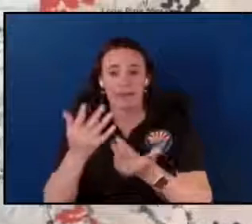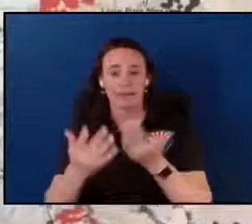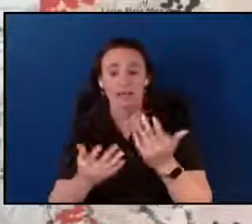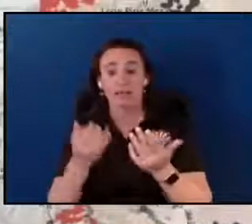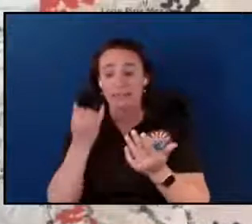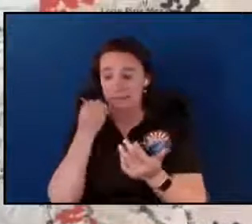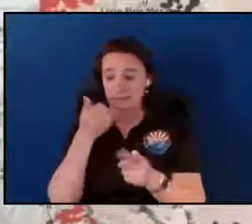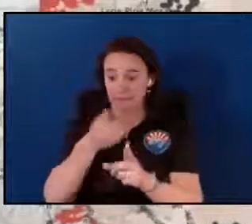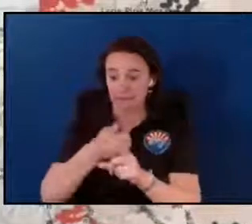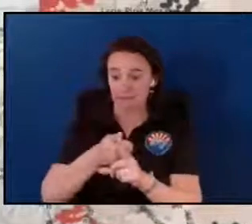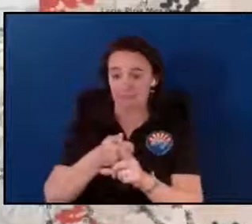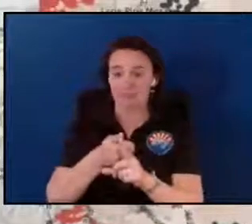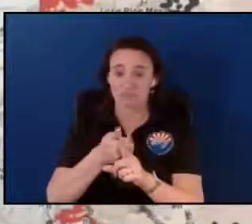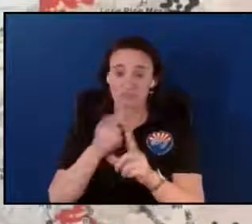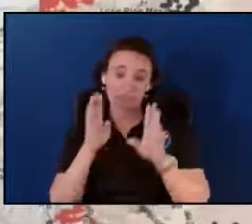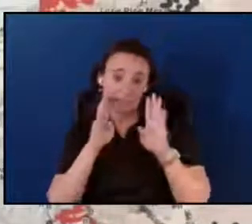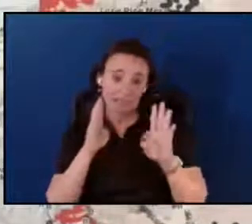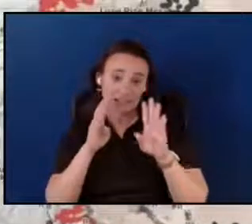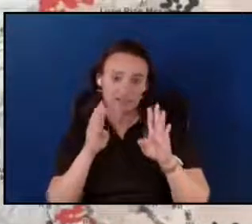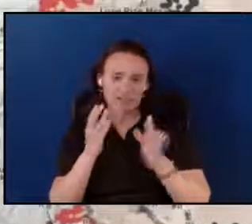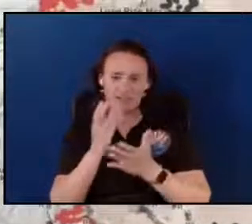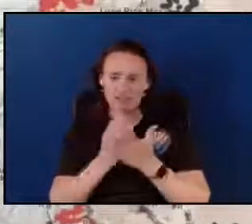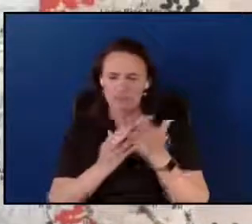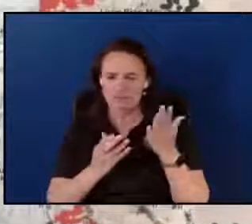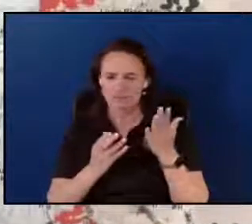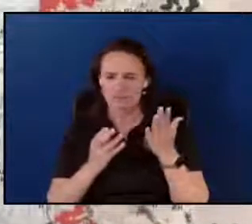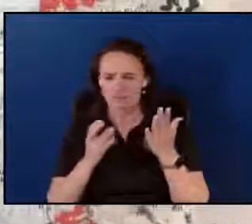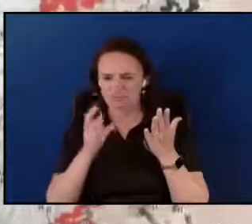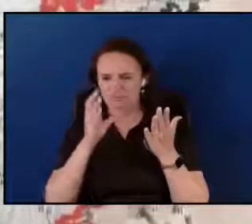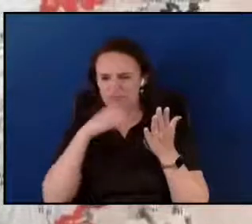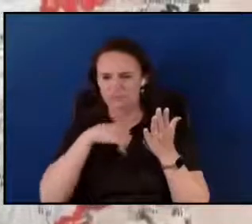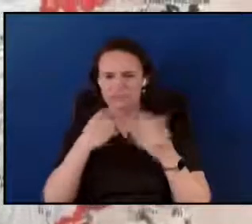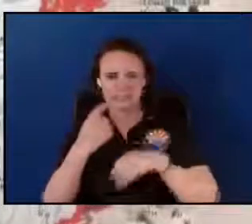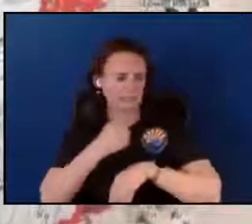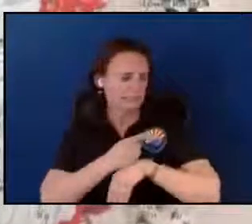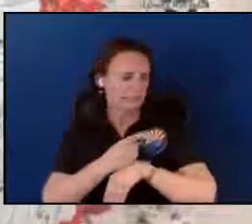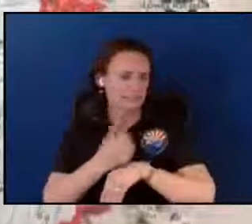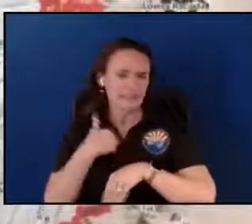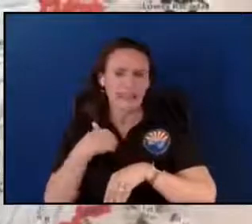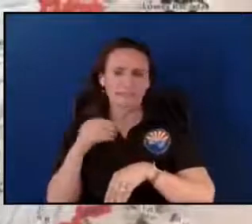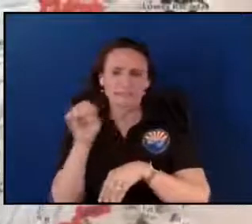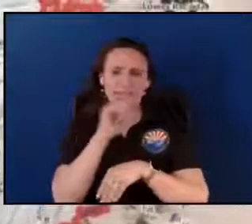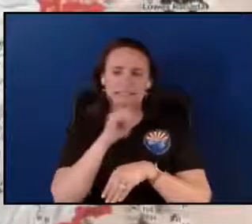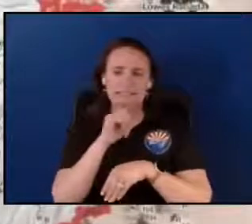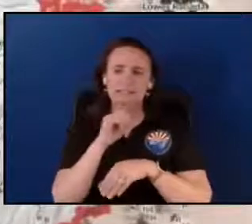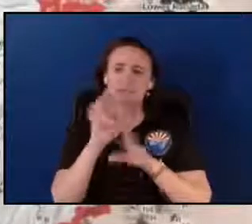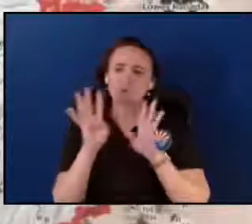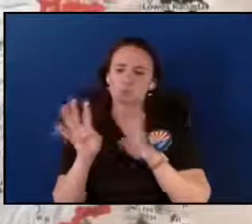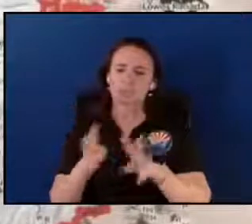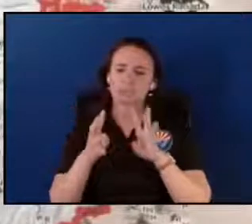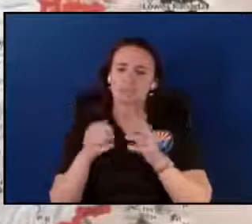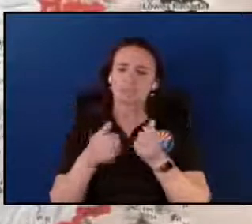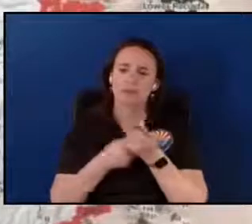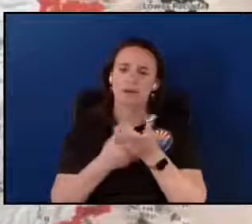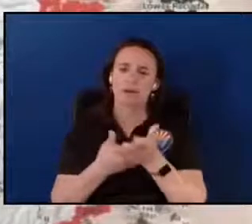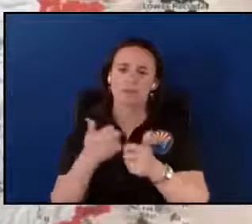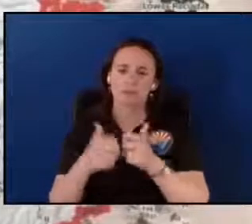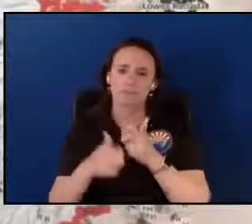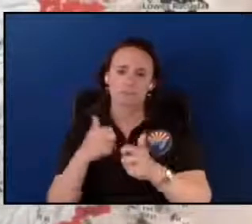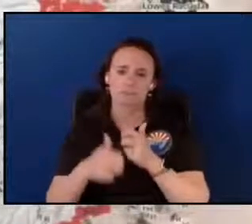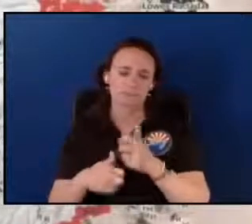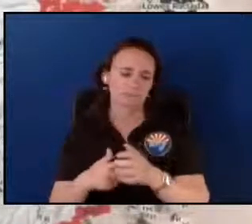have had those awkward days where we've gotten that easterly wind which has caused us problems. And so I can assure you that we're